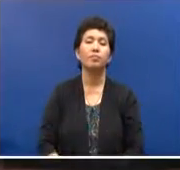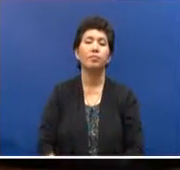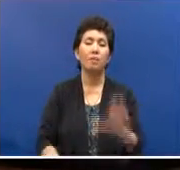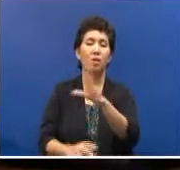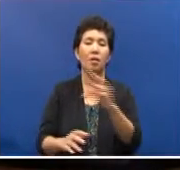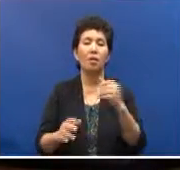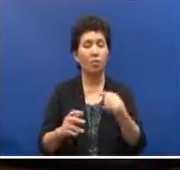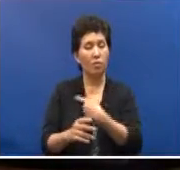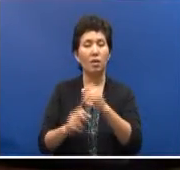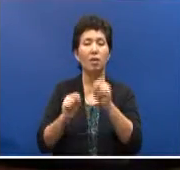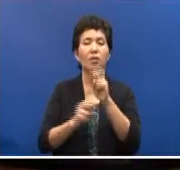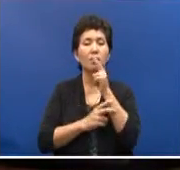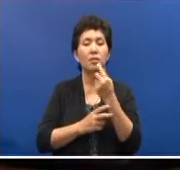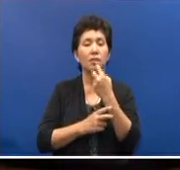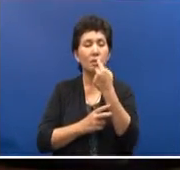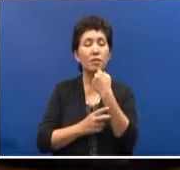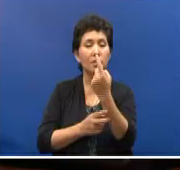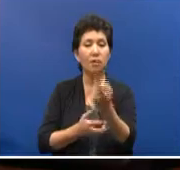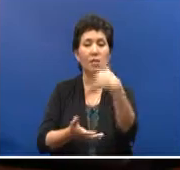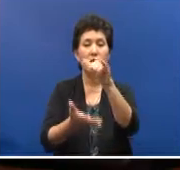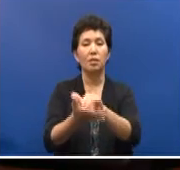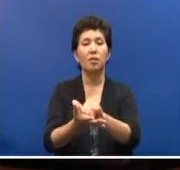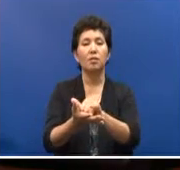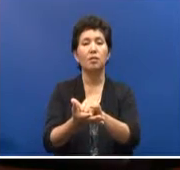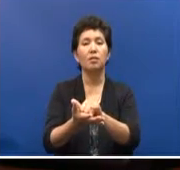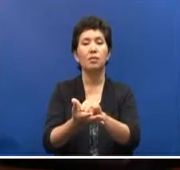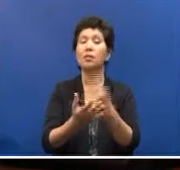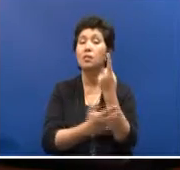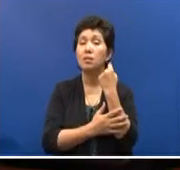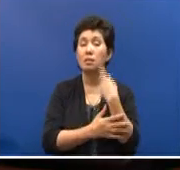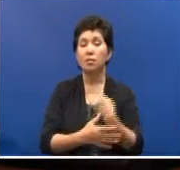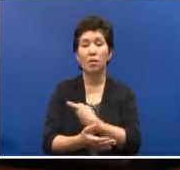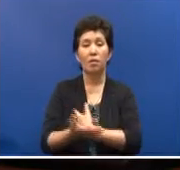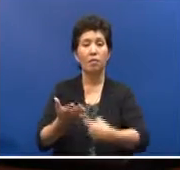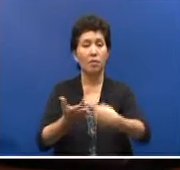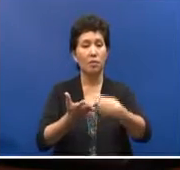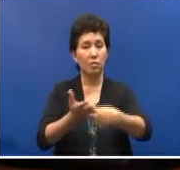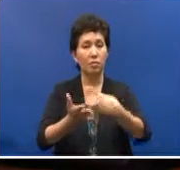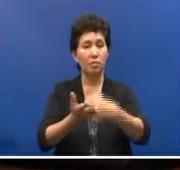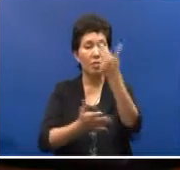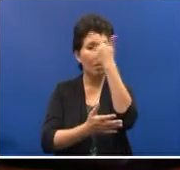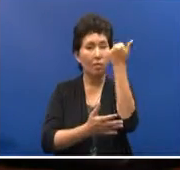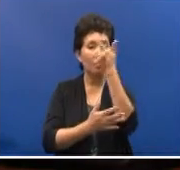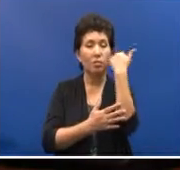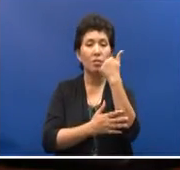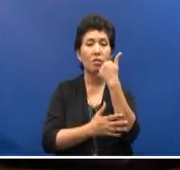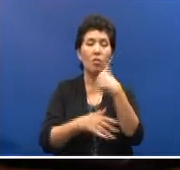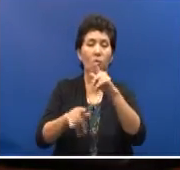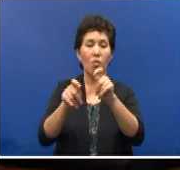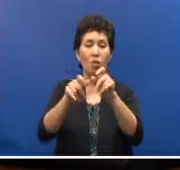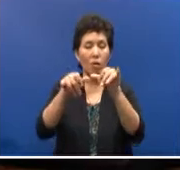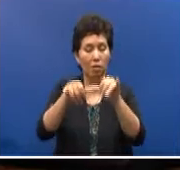So we can see that, okay, just now we have discussed about the causes of racism and